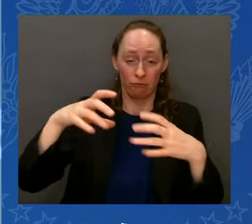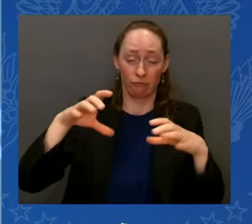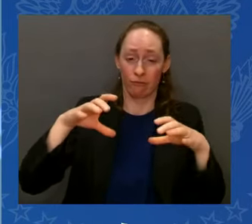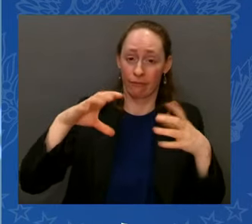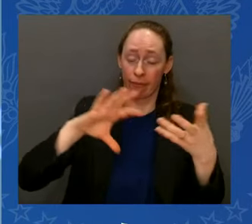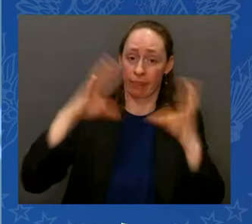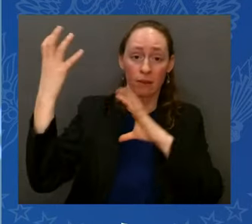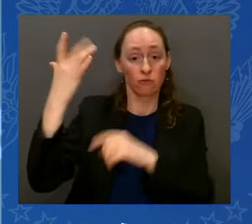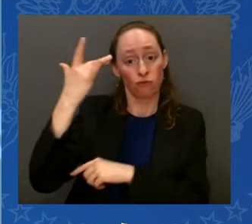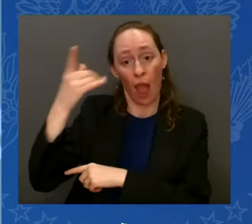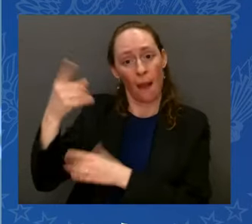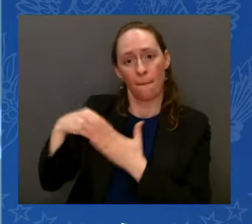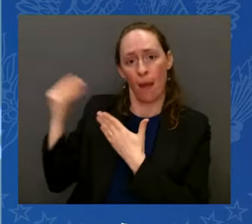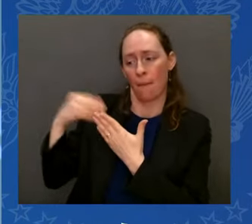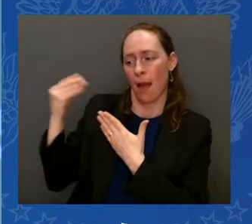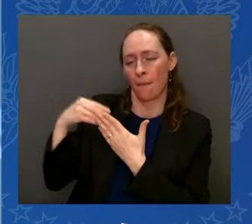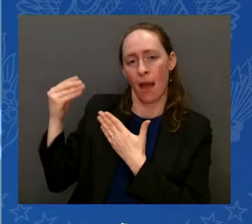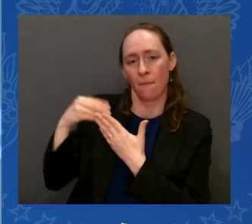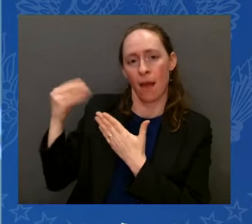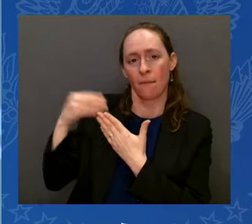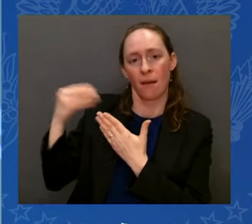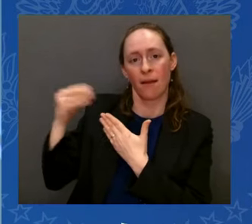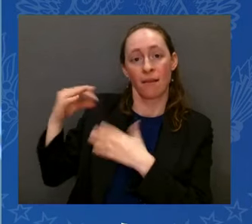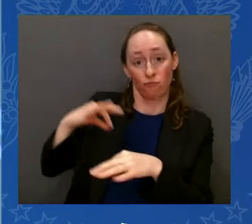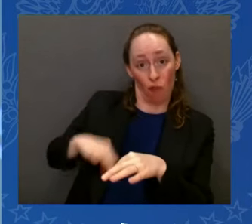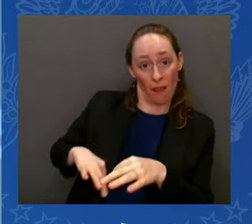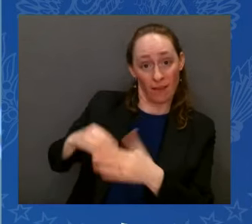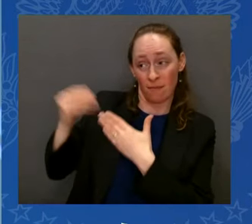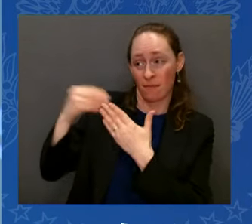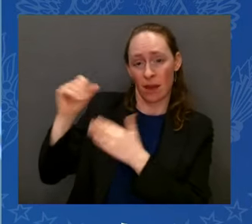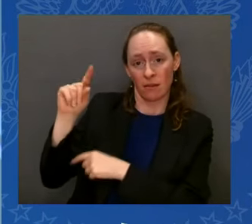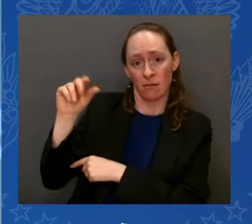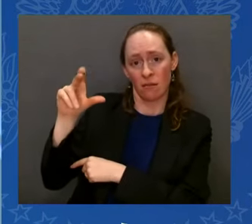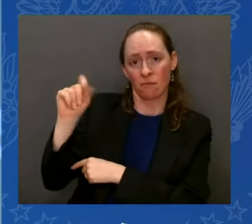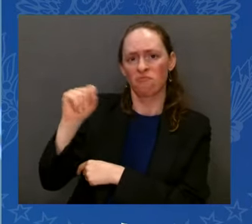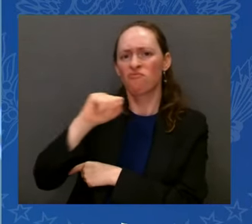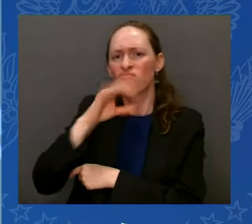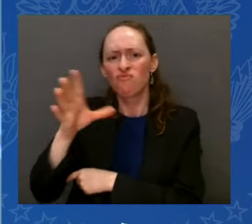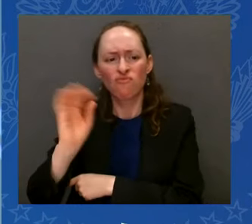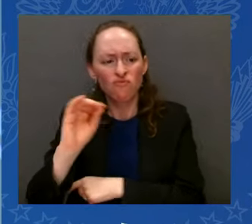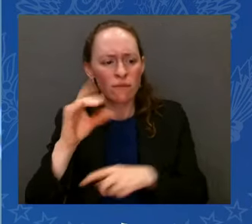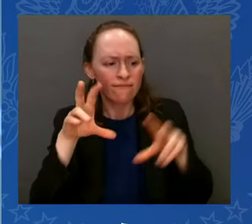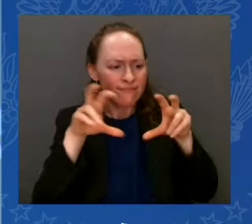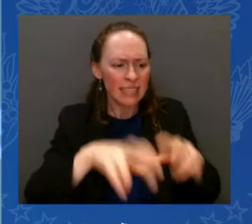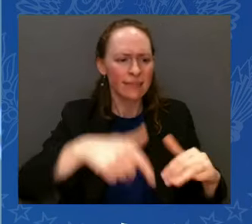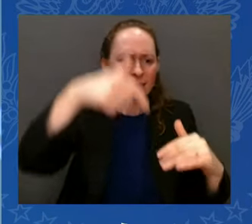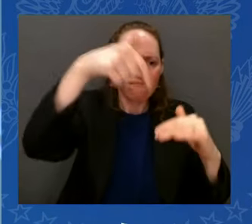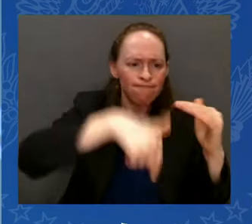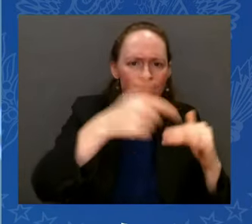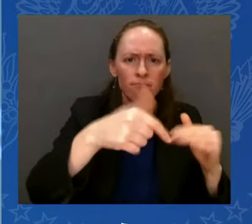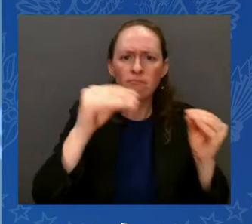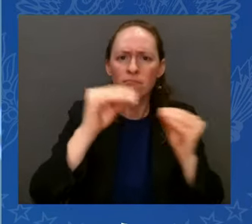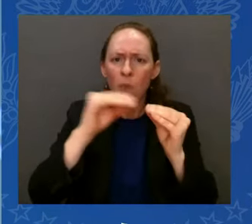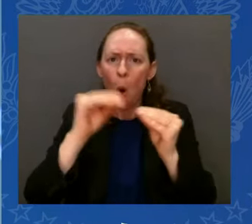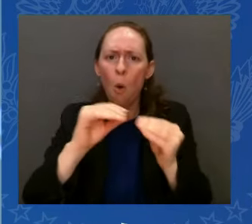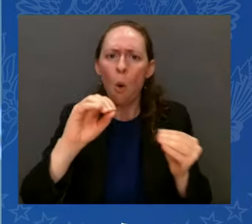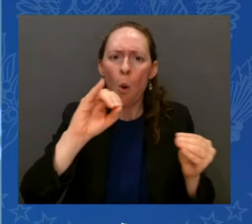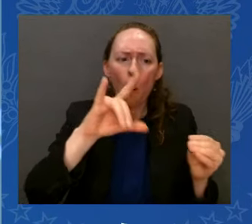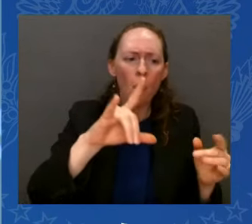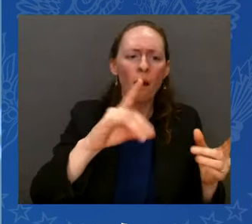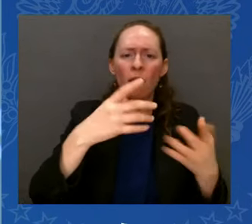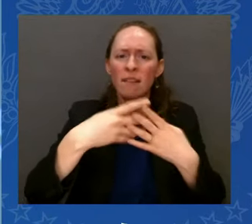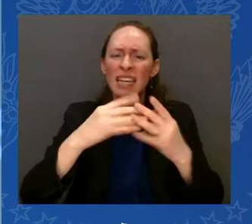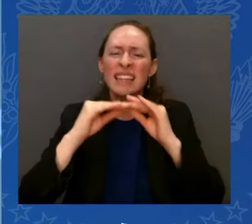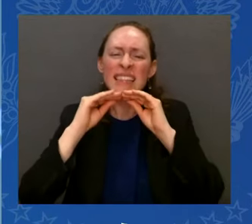in refineries, repairing them, or maintaining them. Now, they're saying, and there's a legitimate argument they make, they say, Biden, you want to